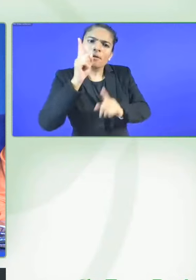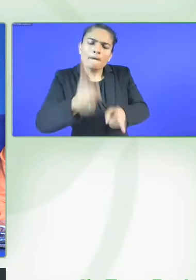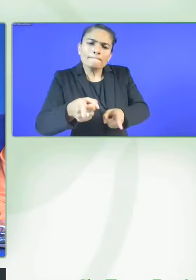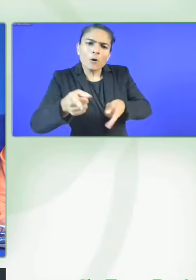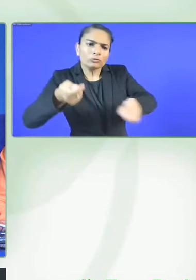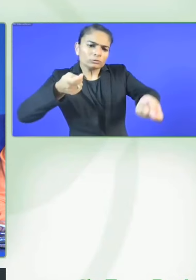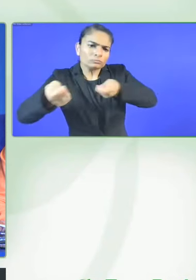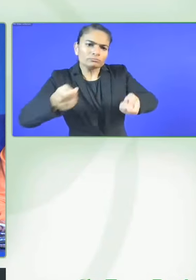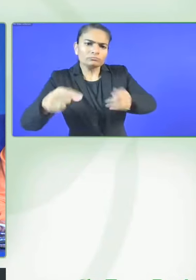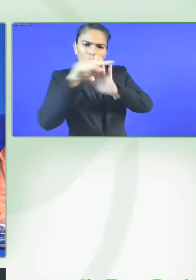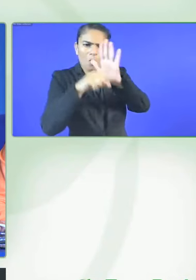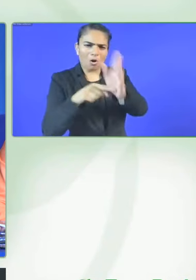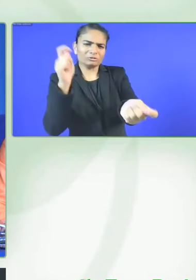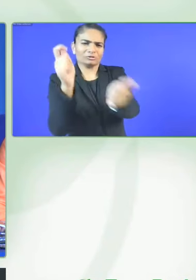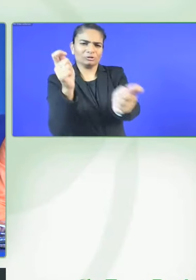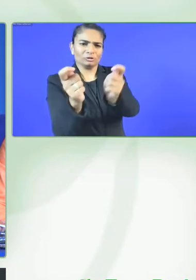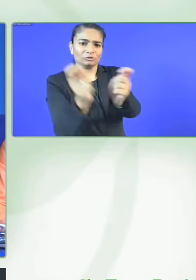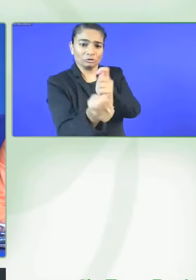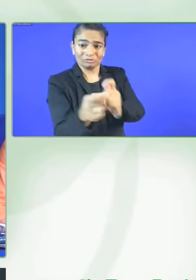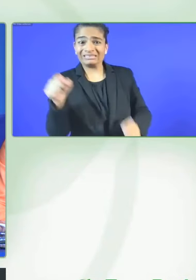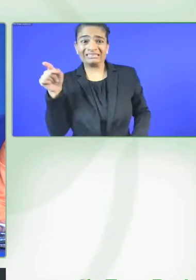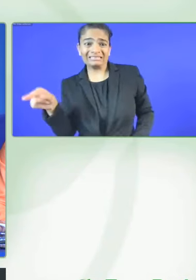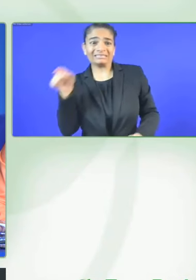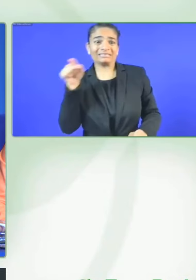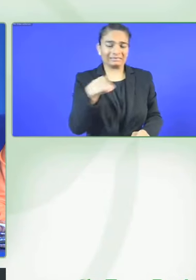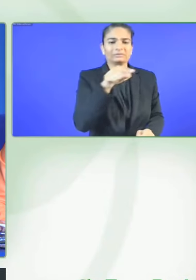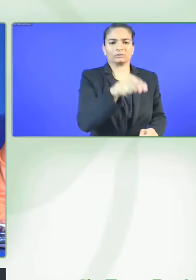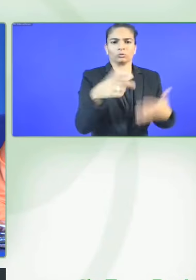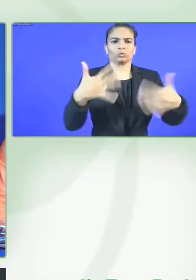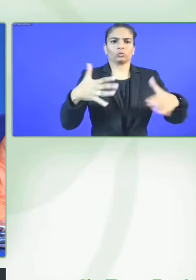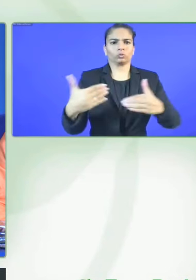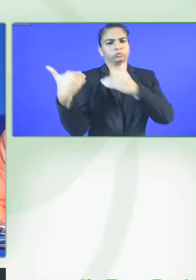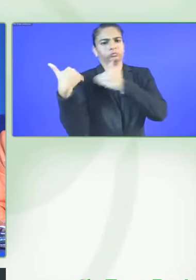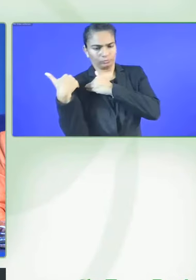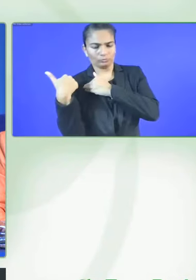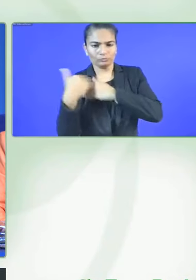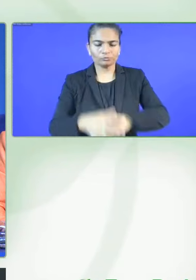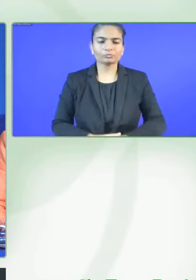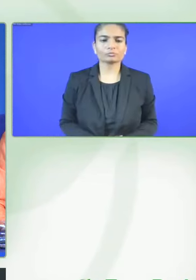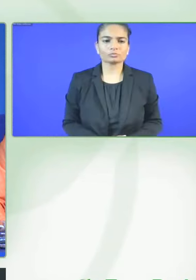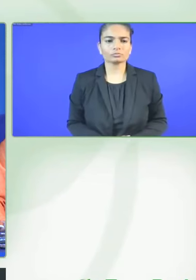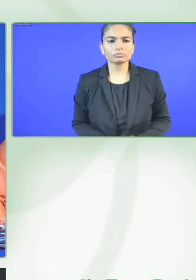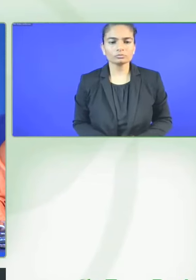and administrative slash criminal were given only to the Commission,